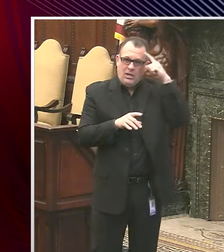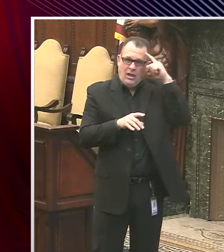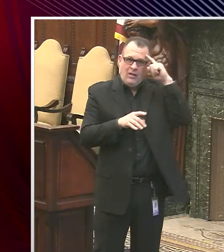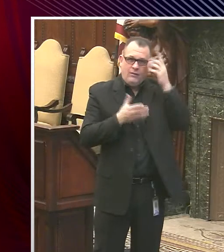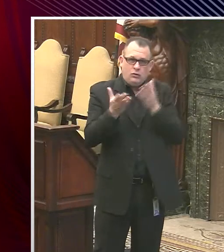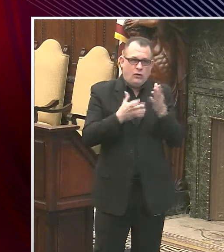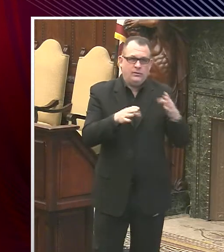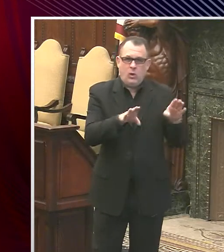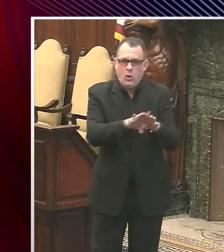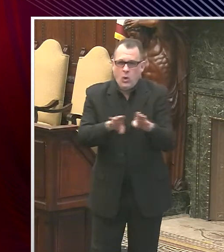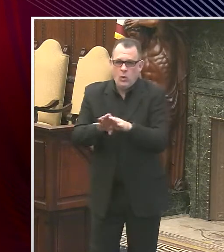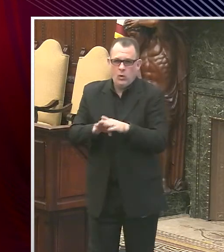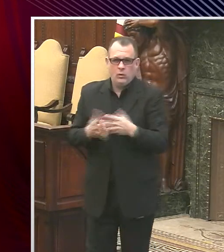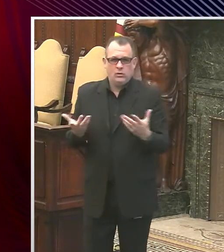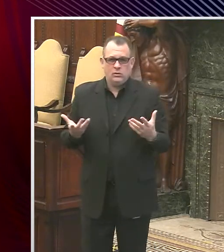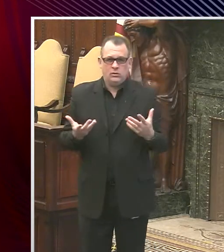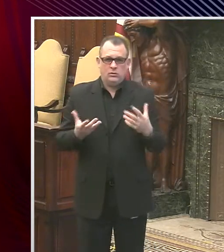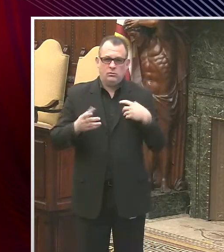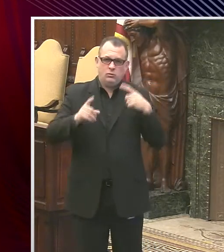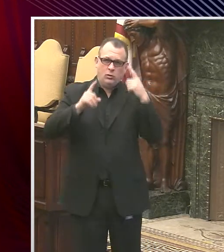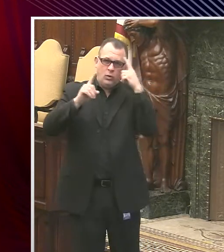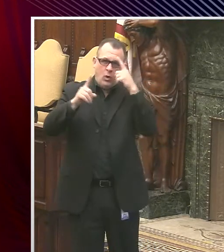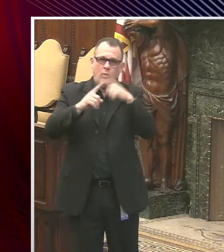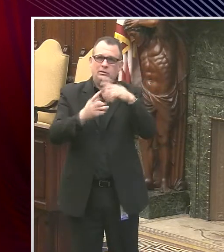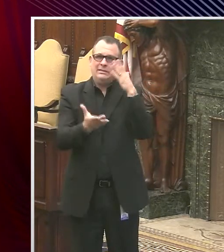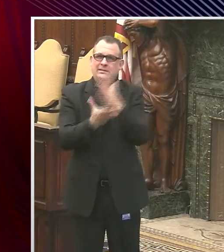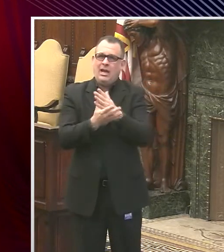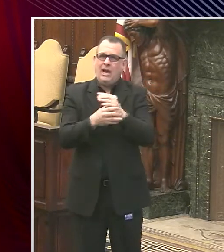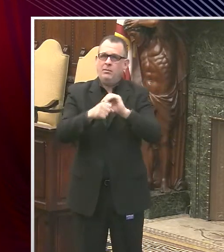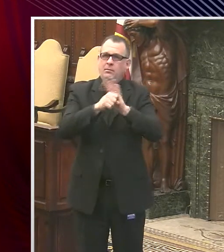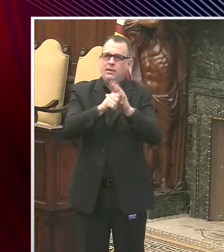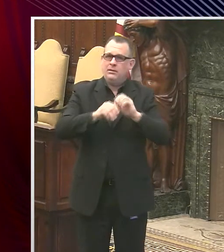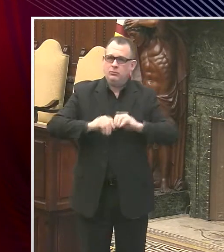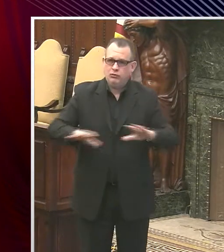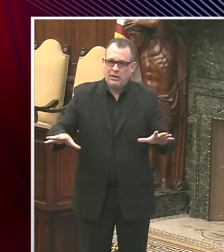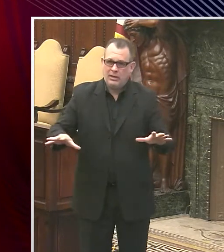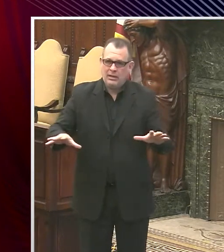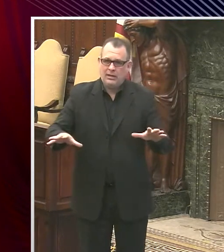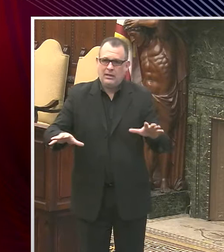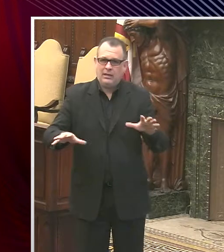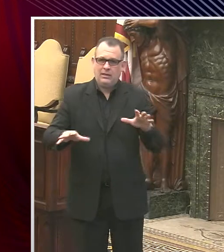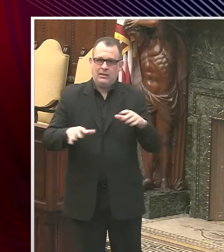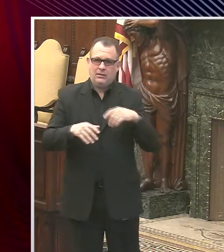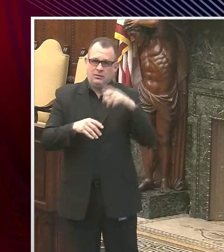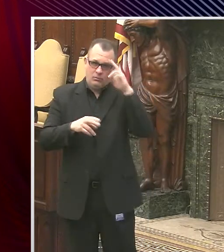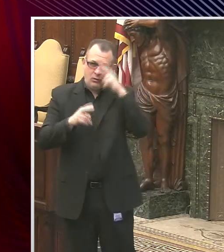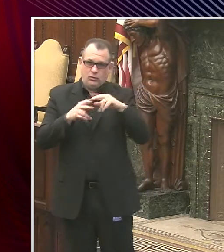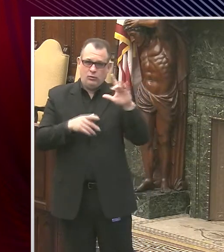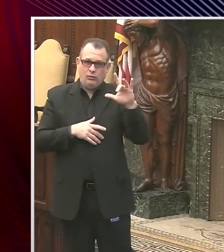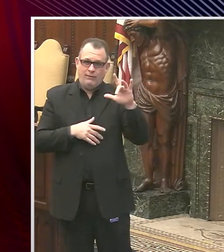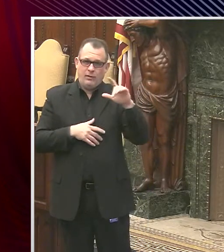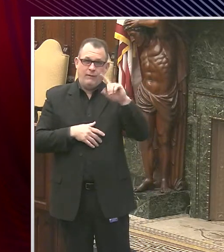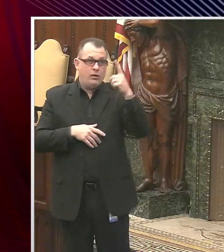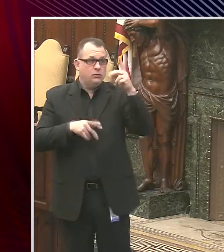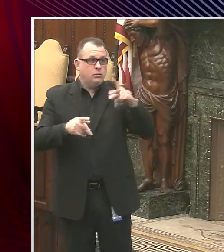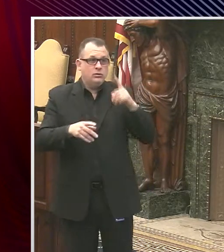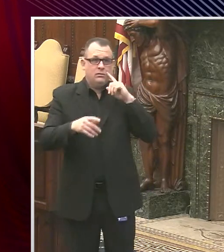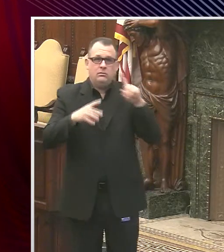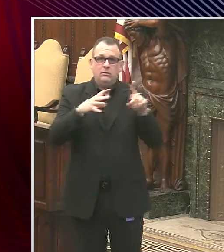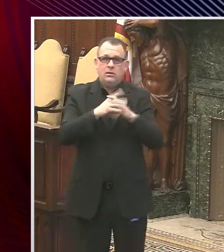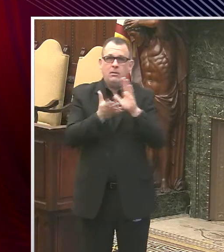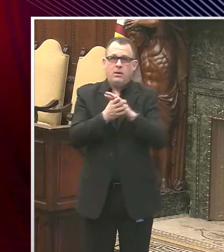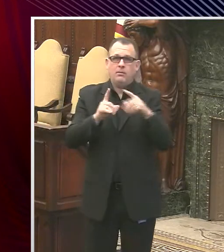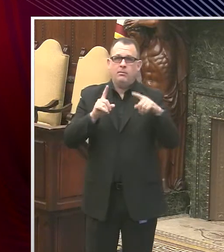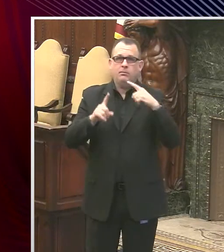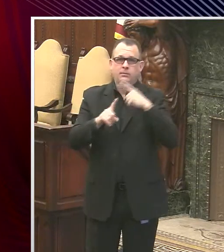spread of COVID-19. And around a week later, on March 25th, we lost the first Philadelphia resident to COVID.